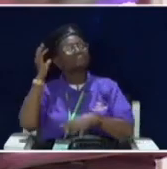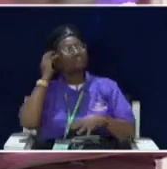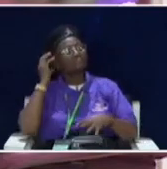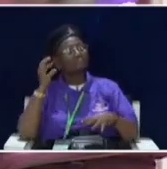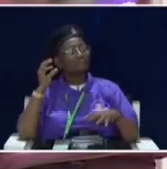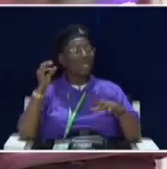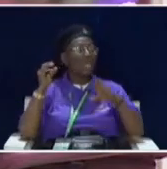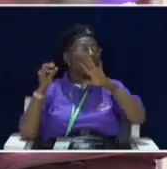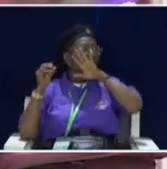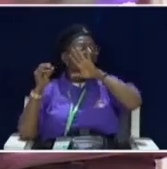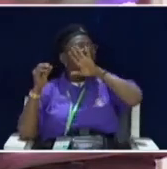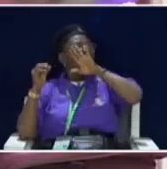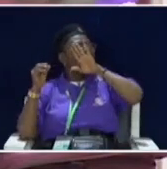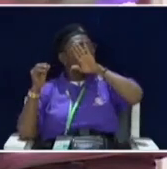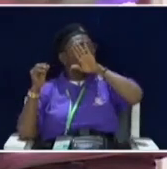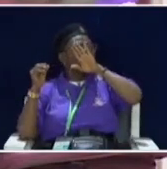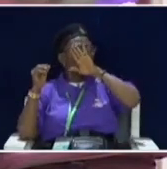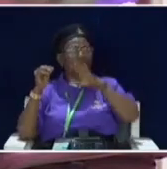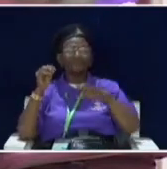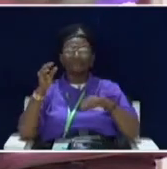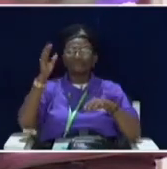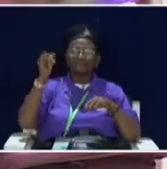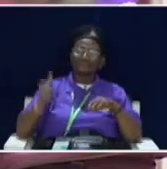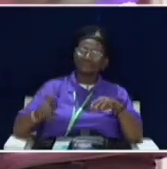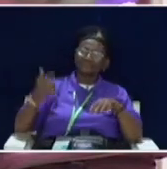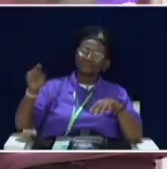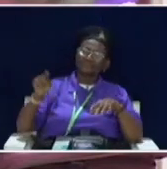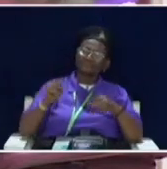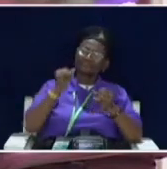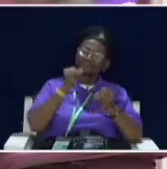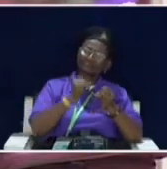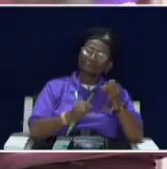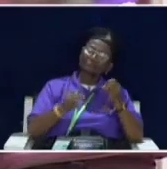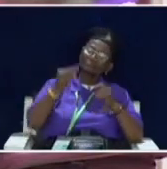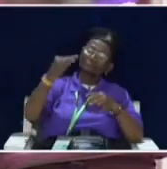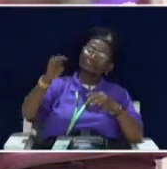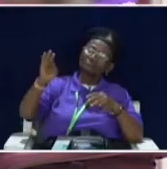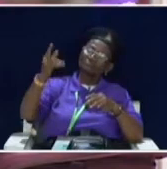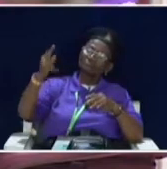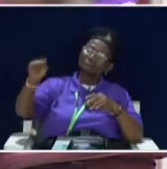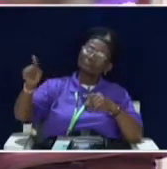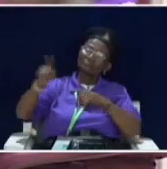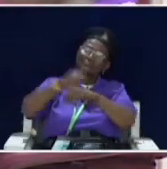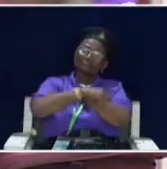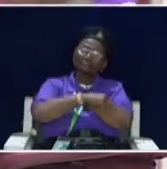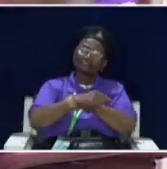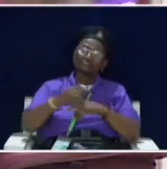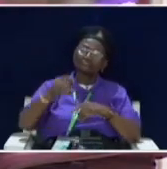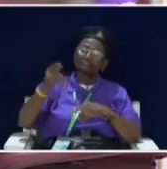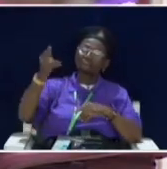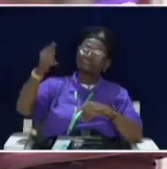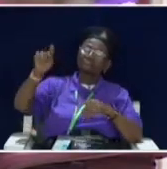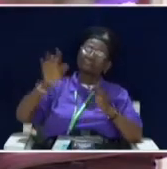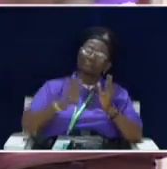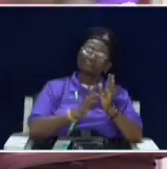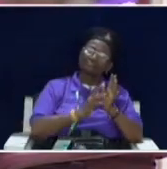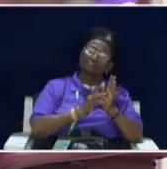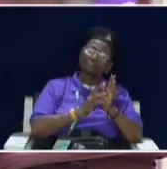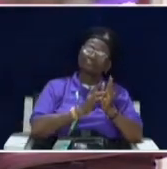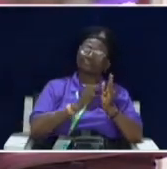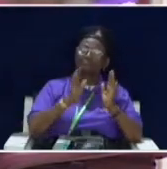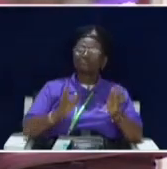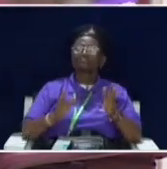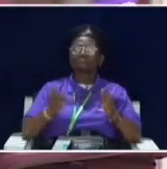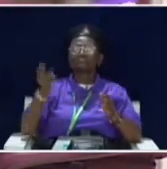By the end of the day. Lẹ́pin ohun gbogbo. The creditors were put to shame. Adoju